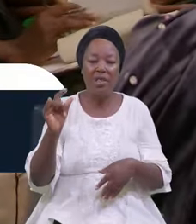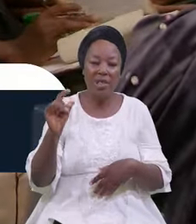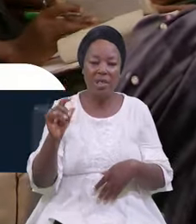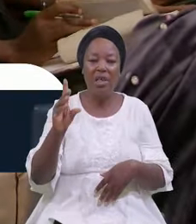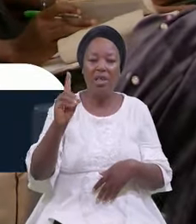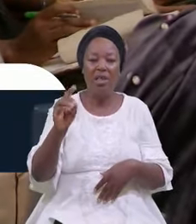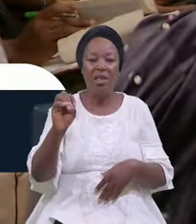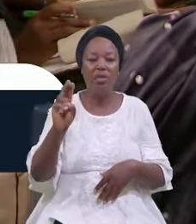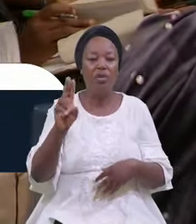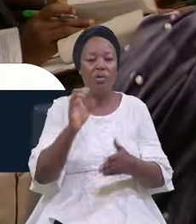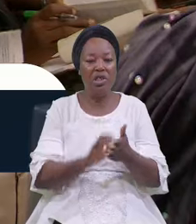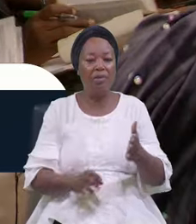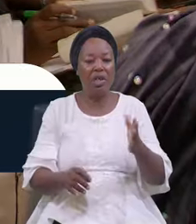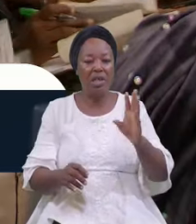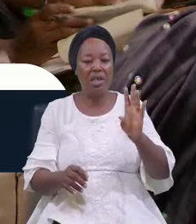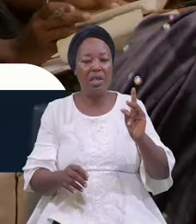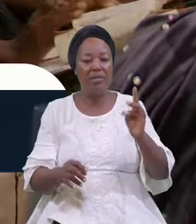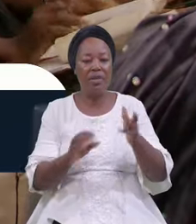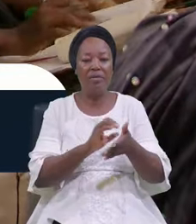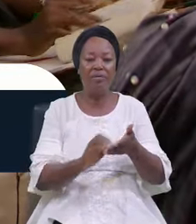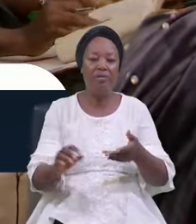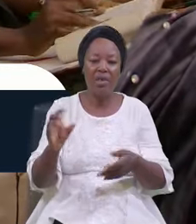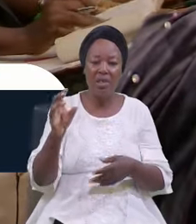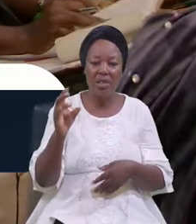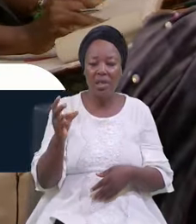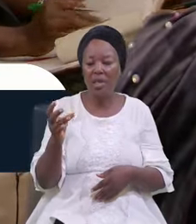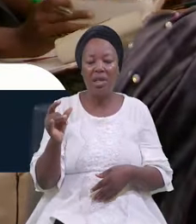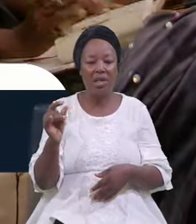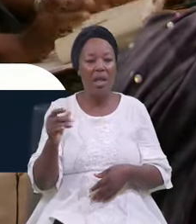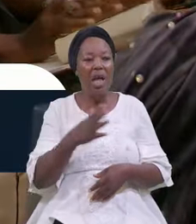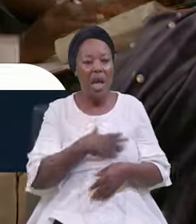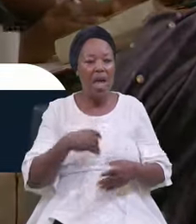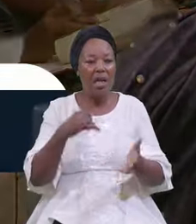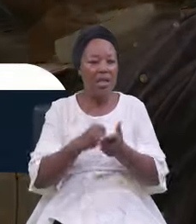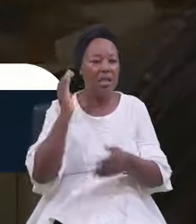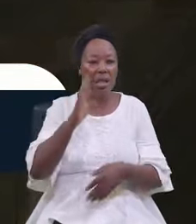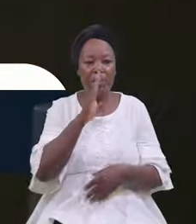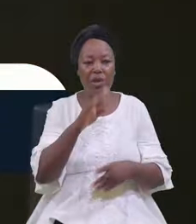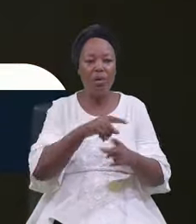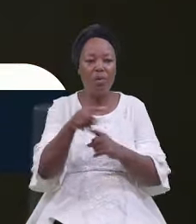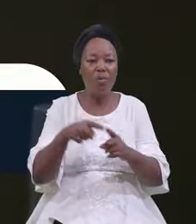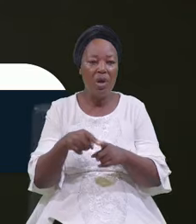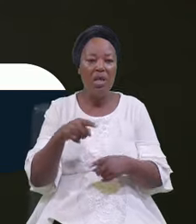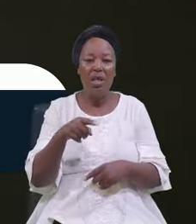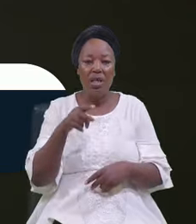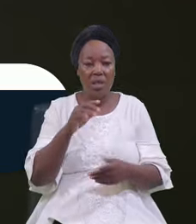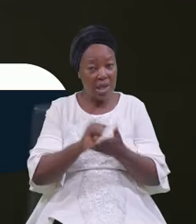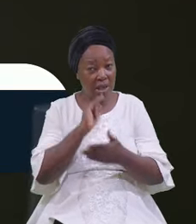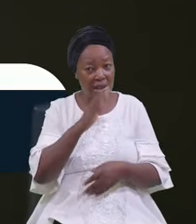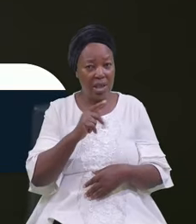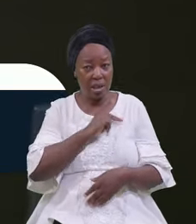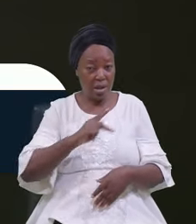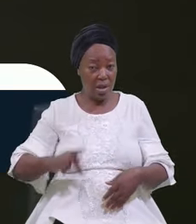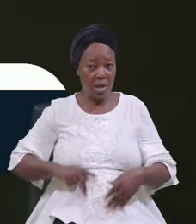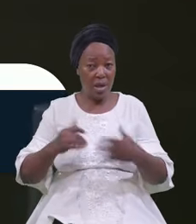chapter 17, reading from verse 18, and it shall be when he, that is the king that